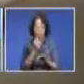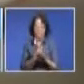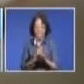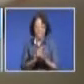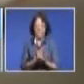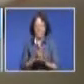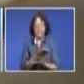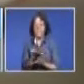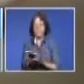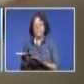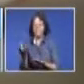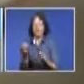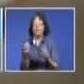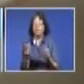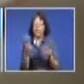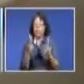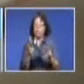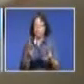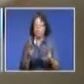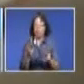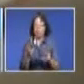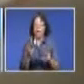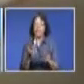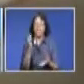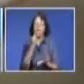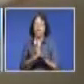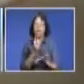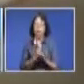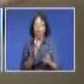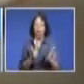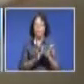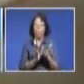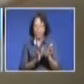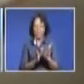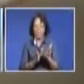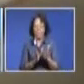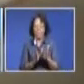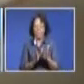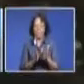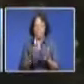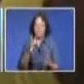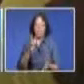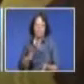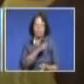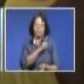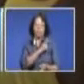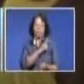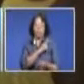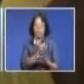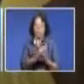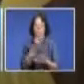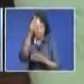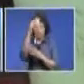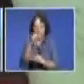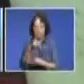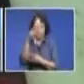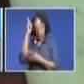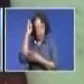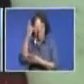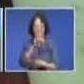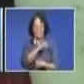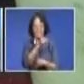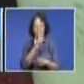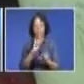of conch poisoning. We got an update from the Minister of Health, Dr. The Honorable Dwayne Sands, on those cases.